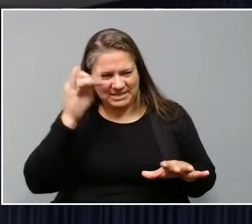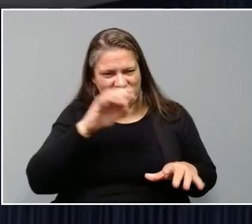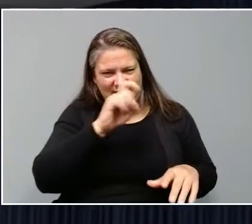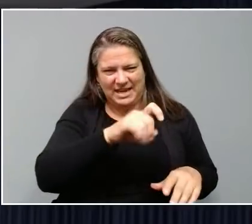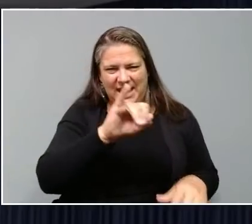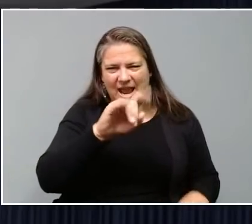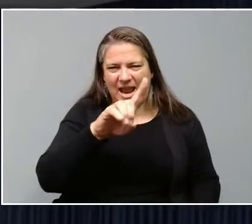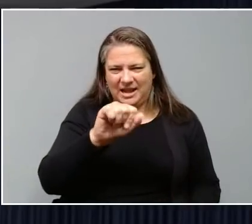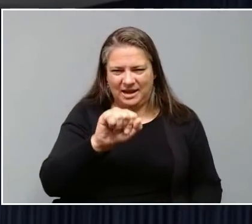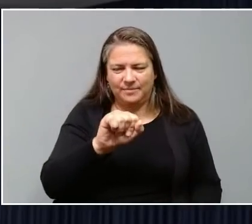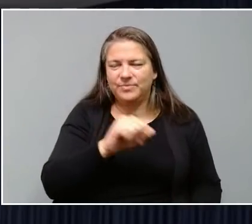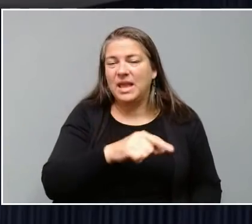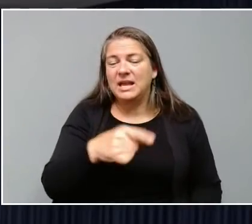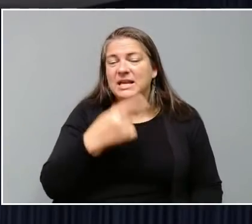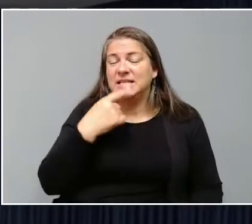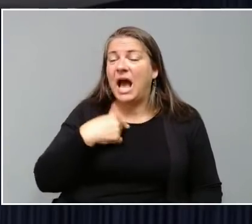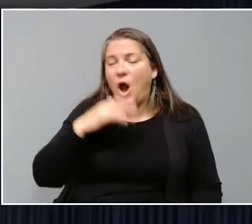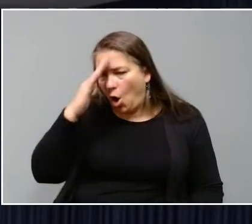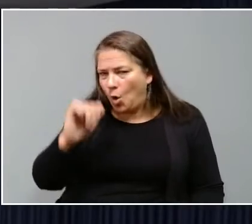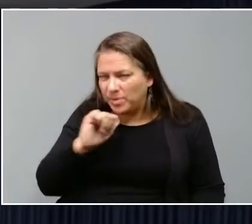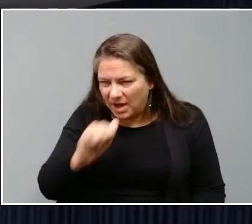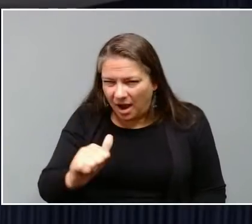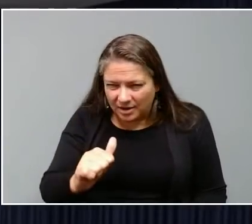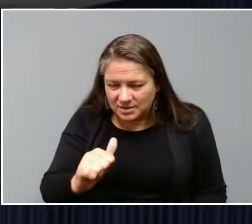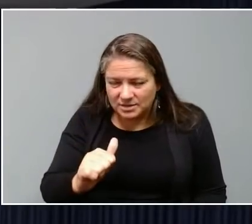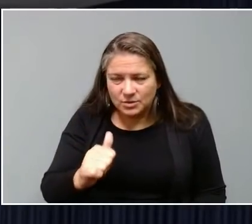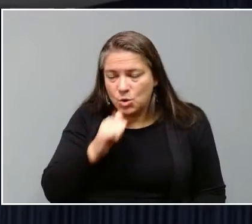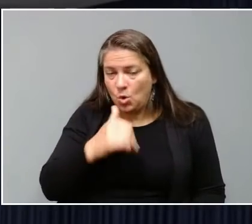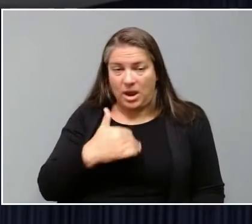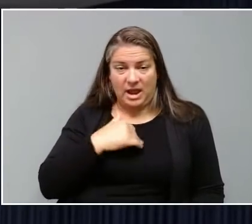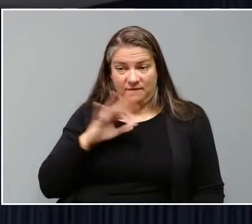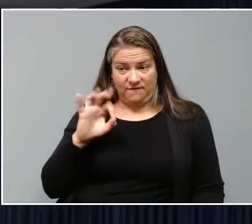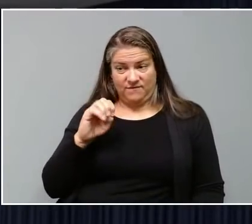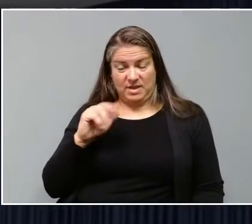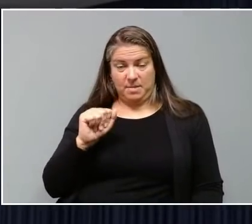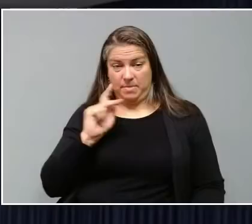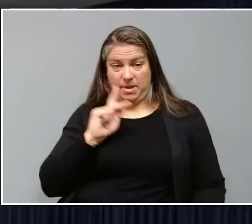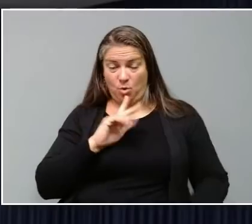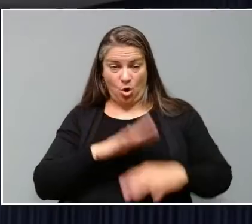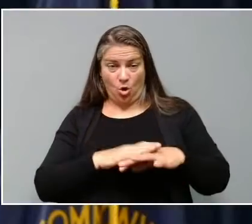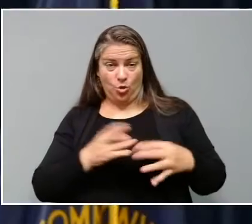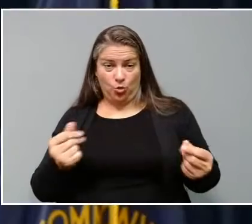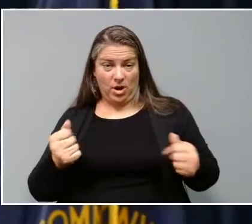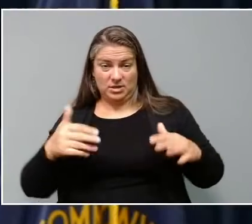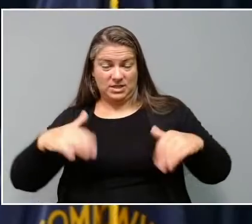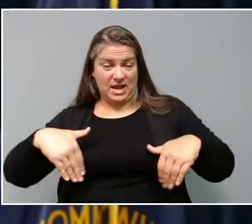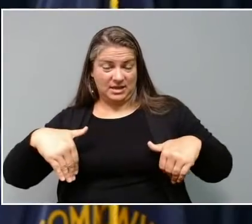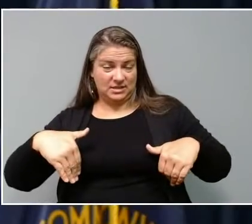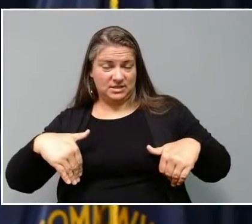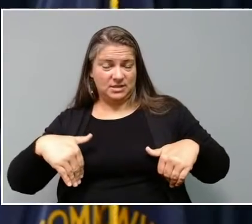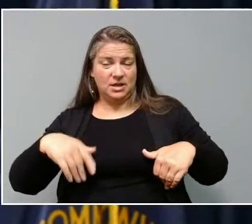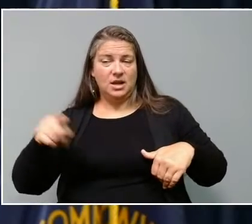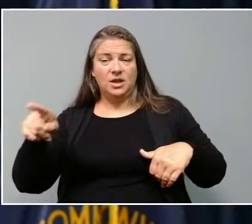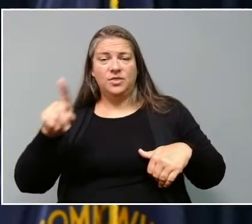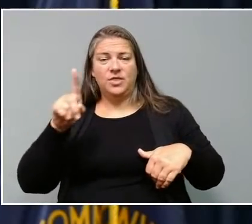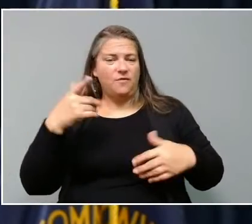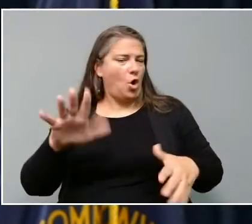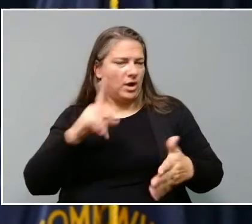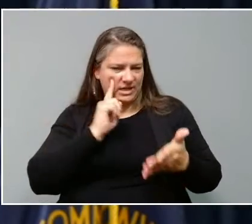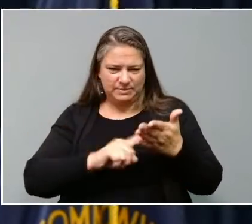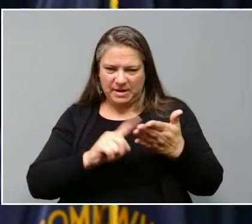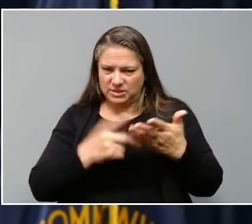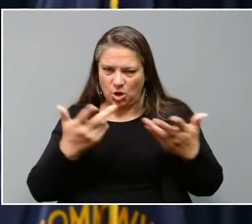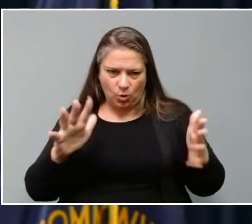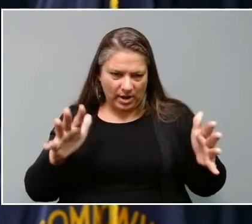decision making is. We don't have FEMA folks on the ground doing the inspections. They've already done that,